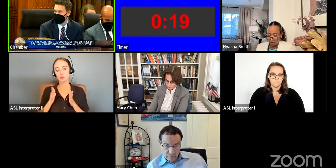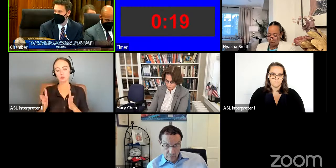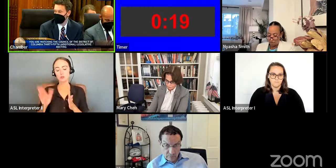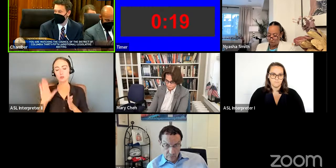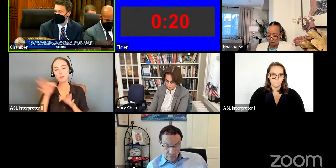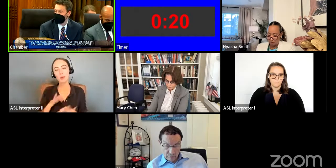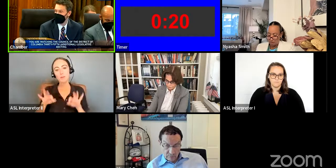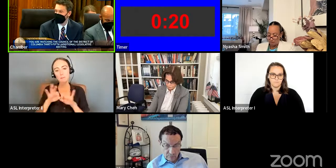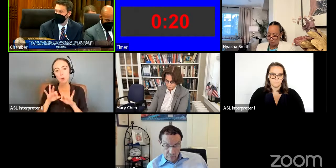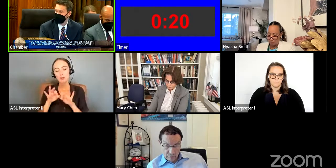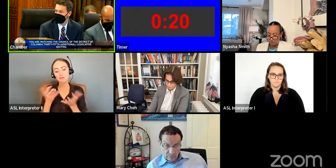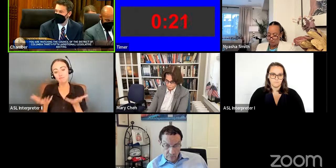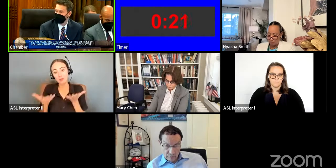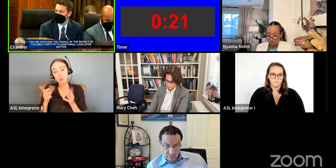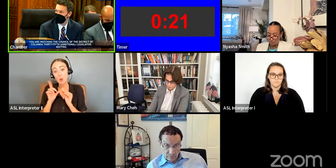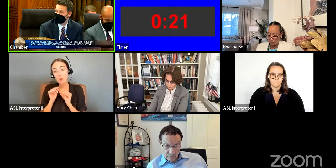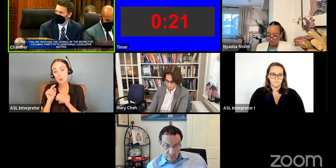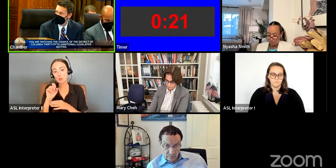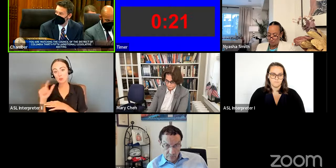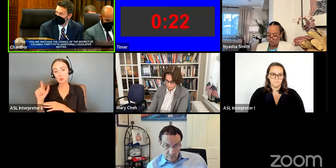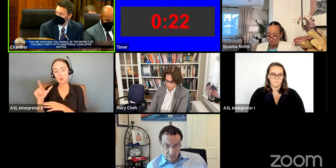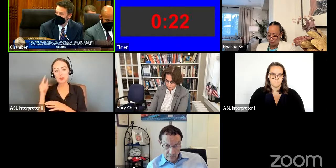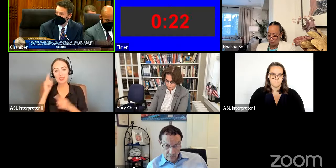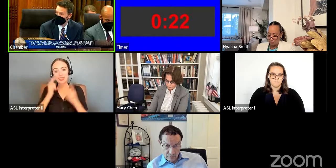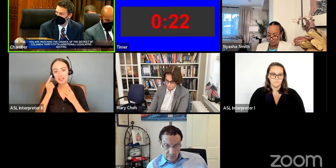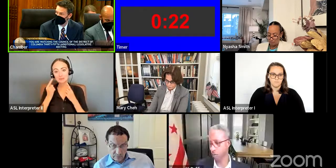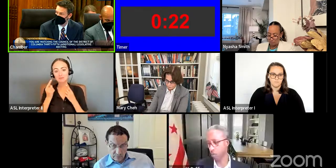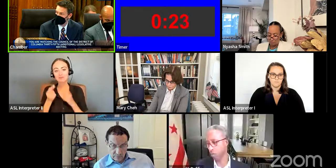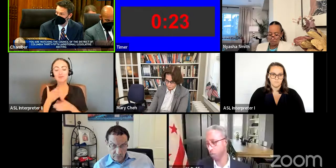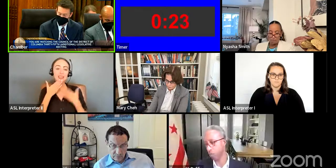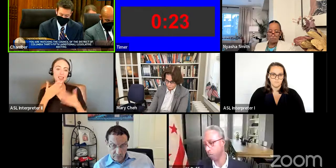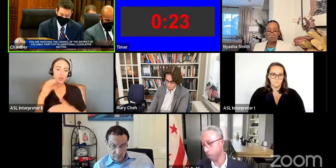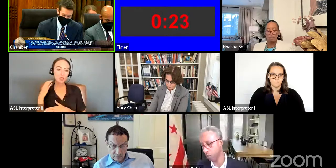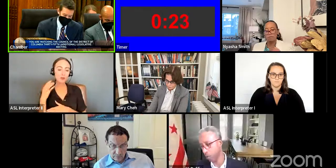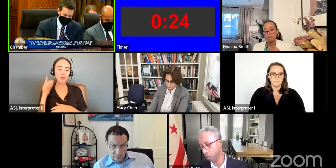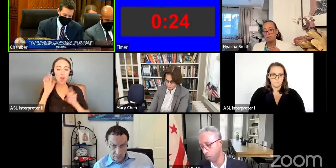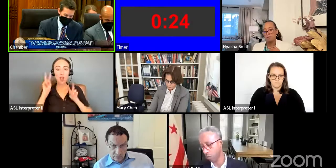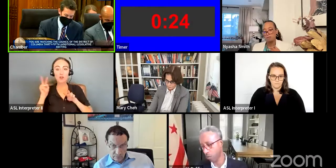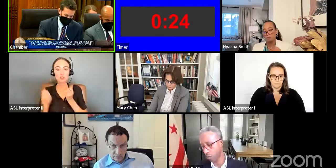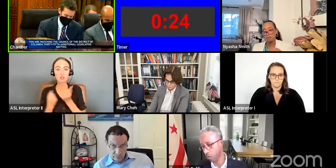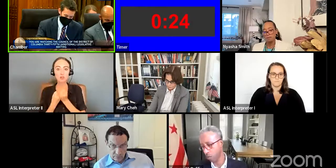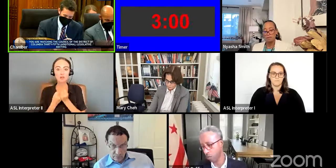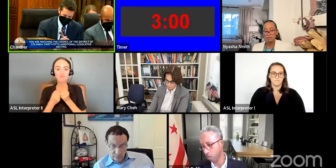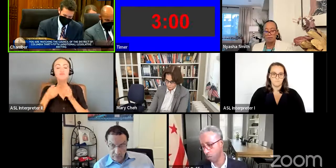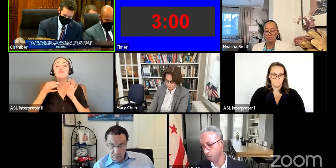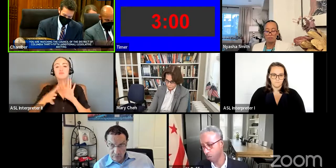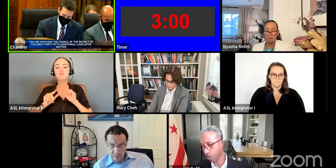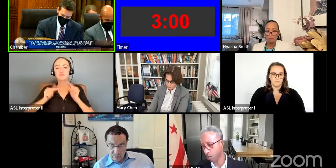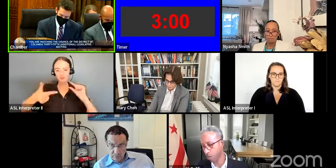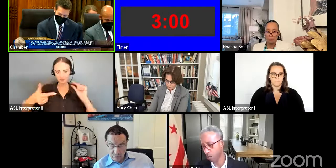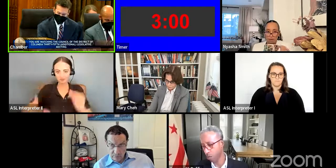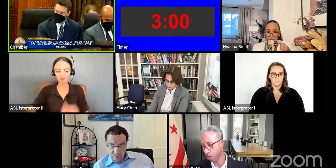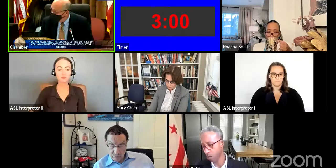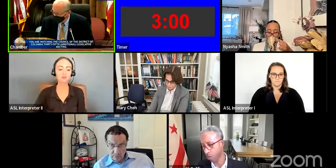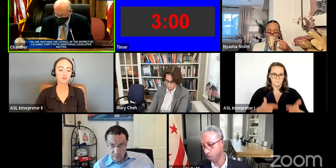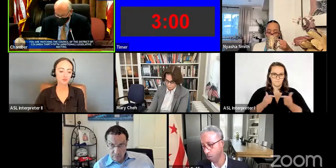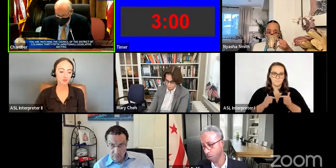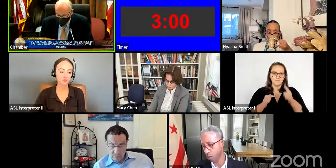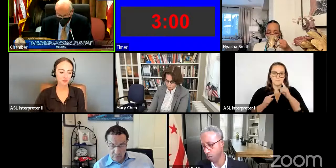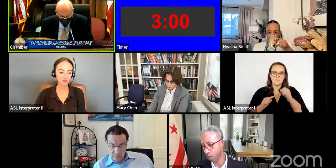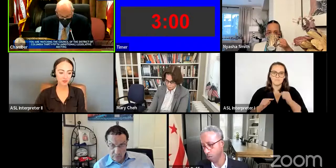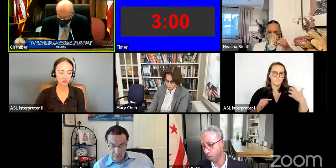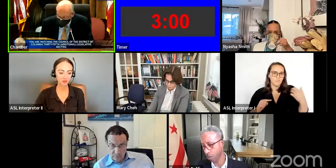important part of this. And perhaps that's one more tool we can be considering. Thank you, Mr. Chairman, and I'm looking forward to supporting this today. Thank you, Mr. Allen. I was